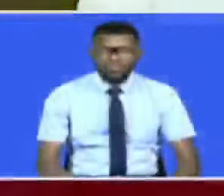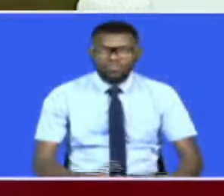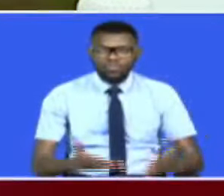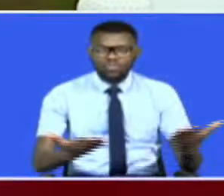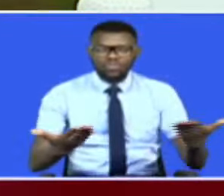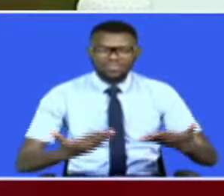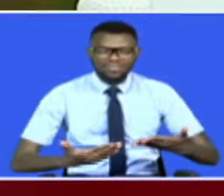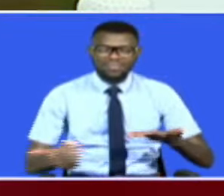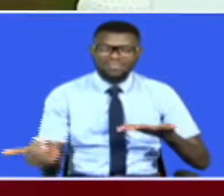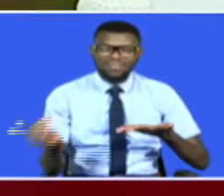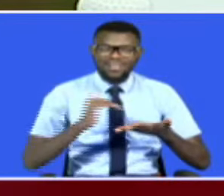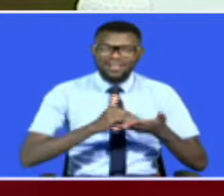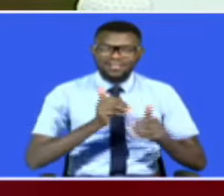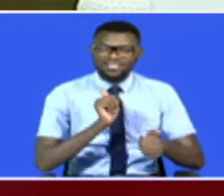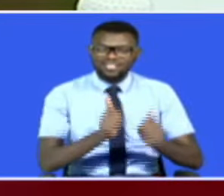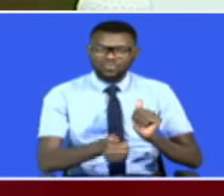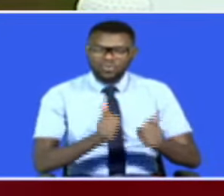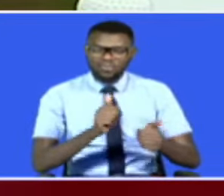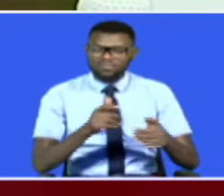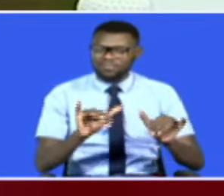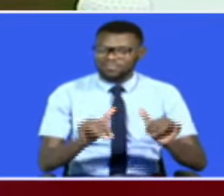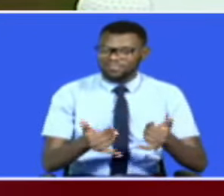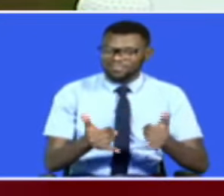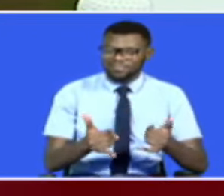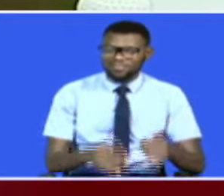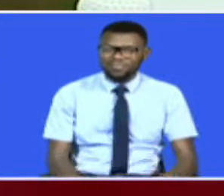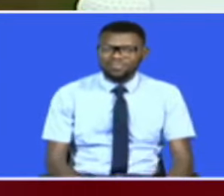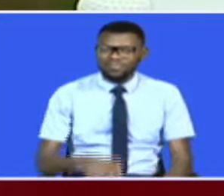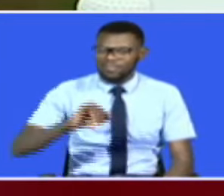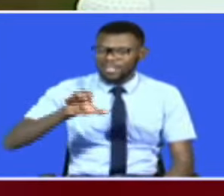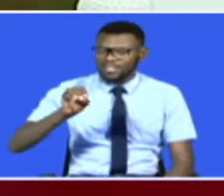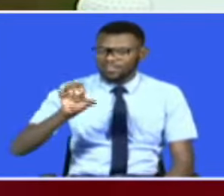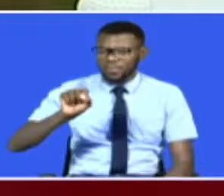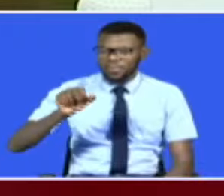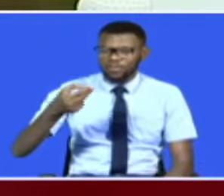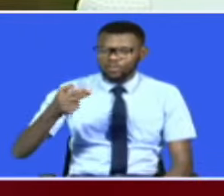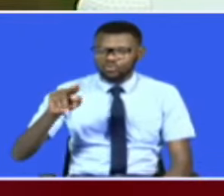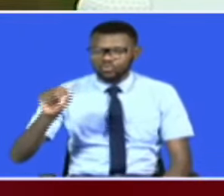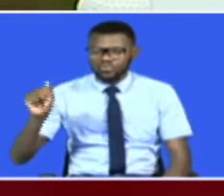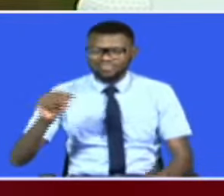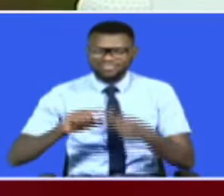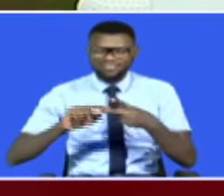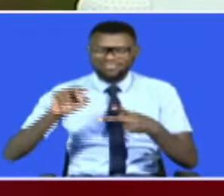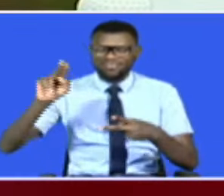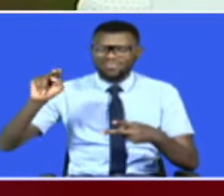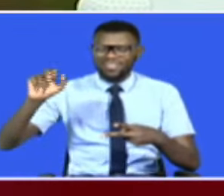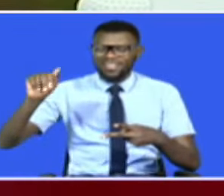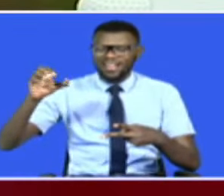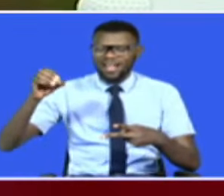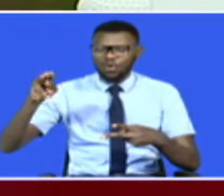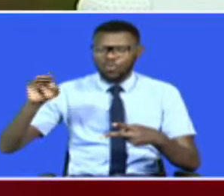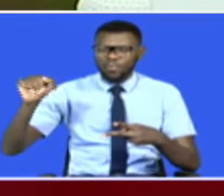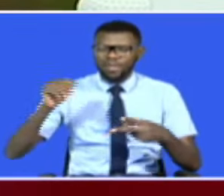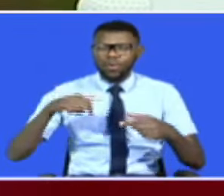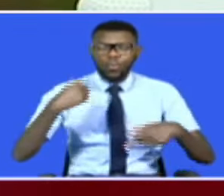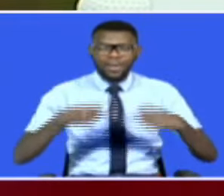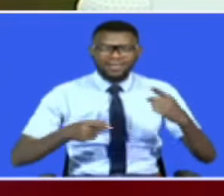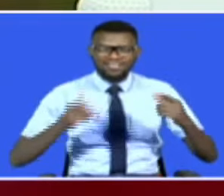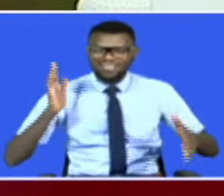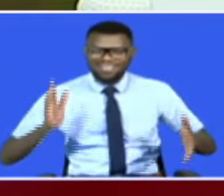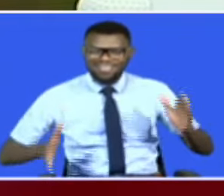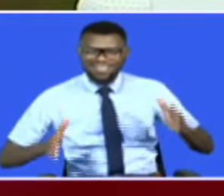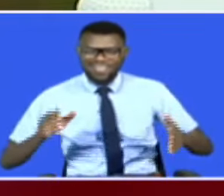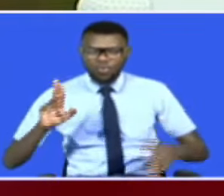Naam, karibu tena tuingie viwanjani. Joshua Kithuku na Naomi Chebet ndio mabingwa wa mashindano ya mbio za Uasin Gishu